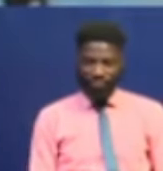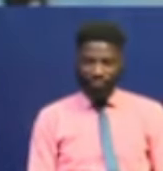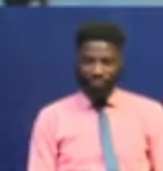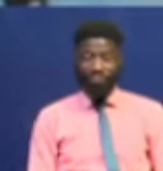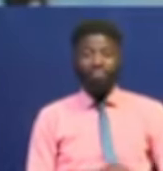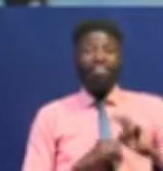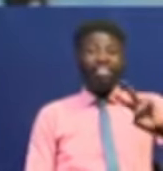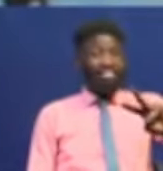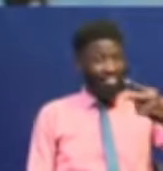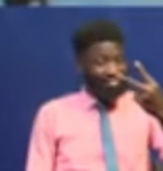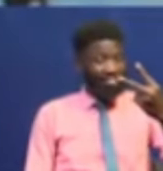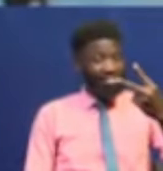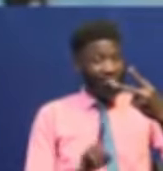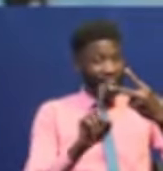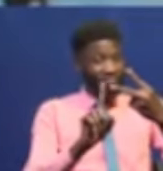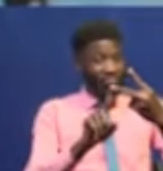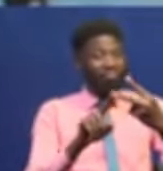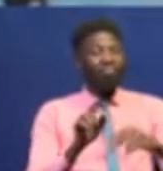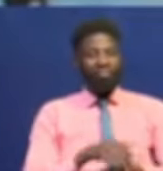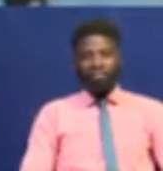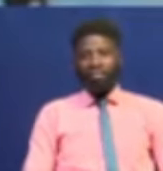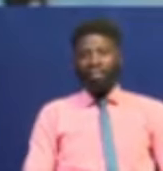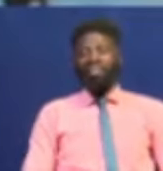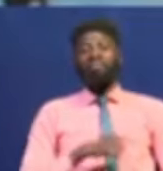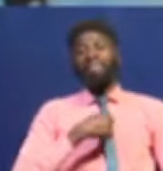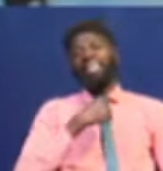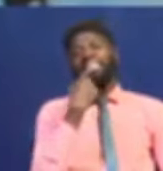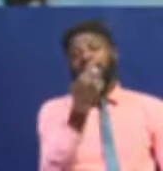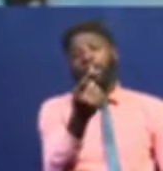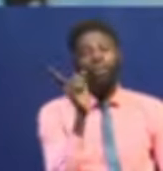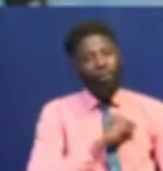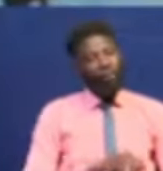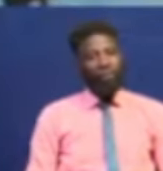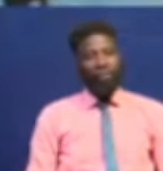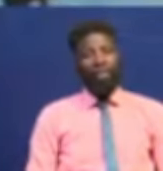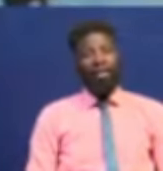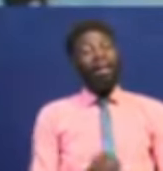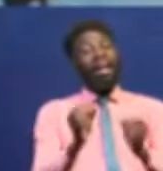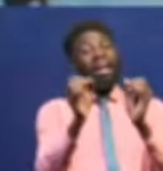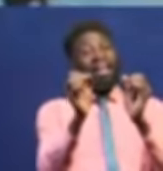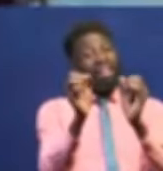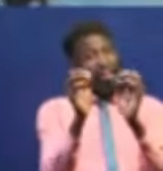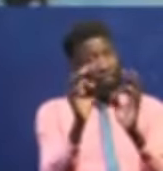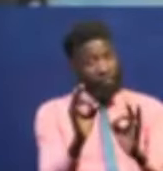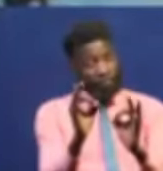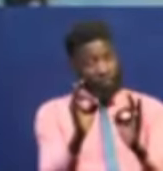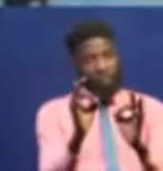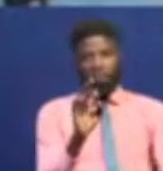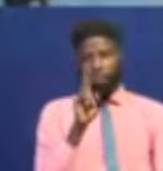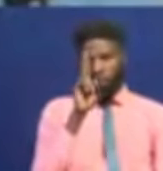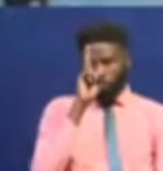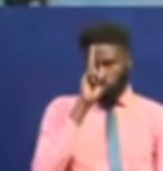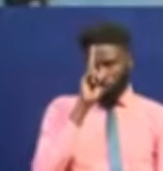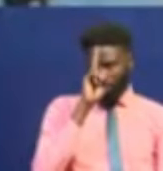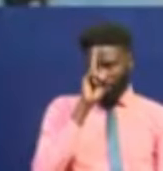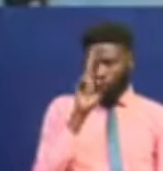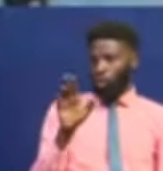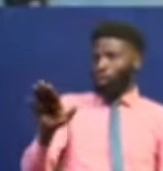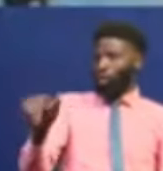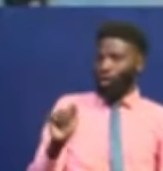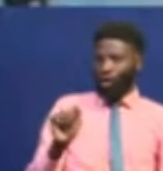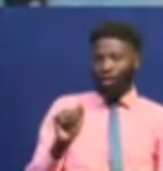Number two, I have told you, if the police summon